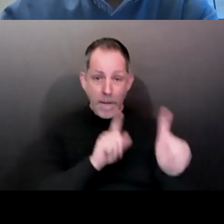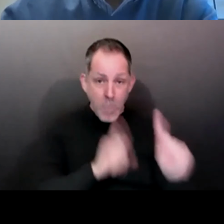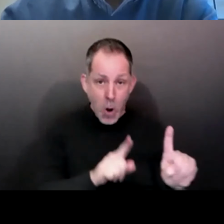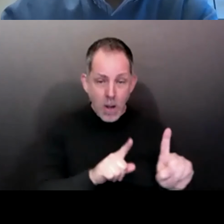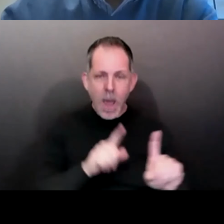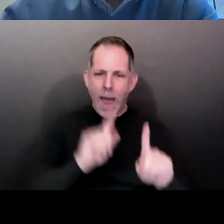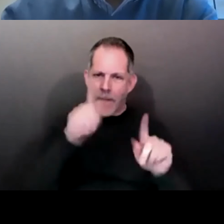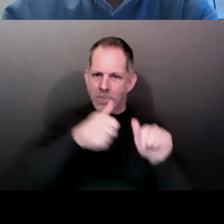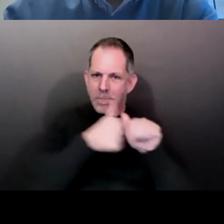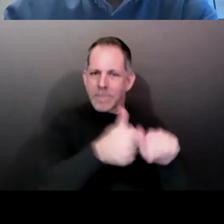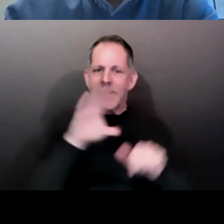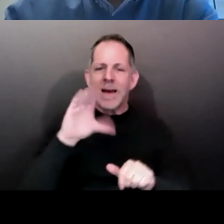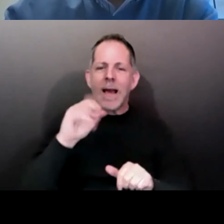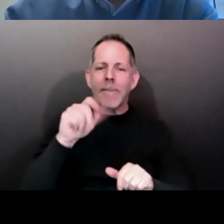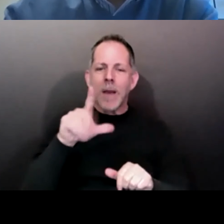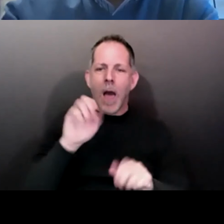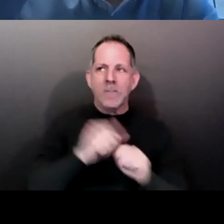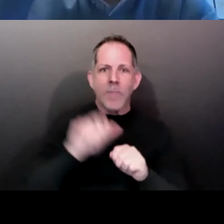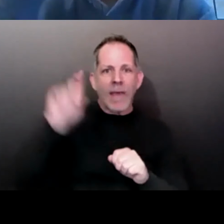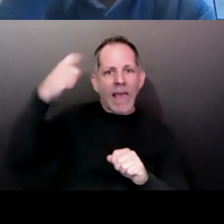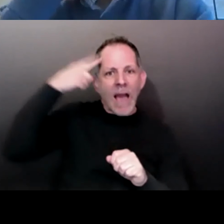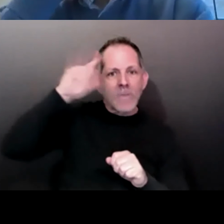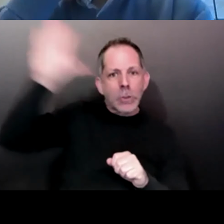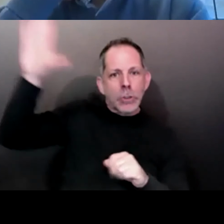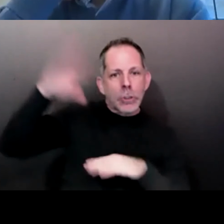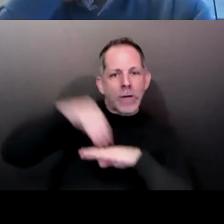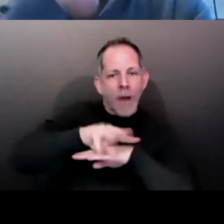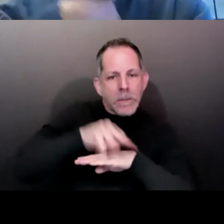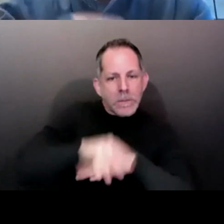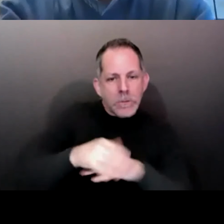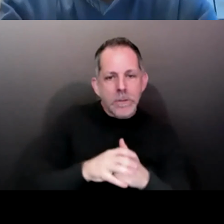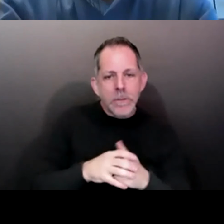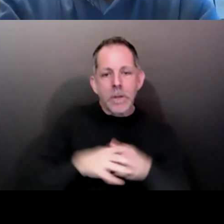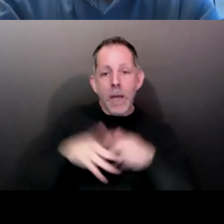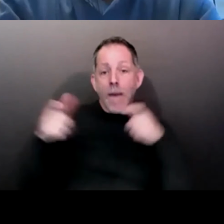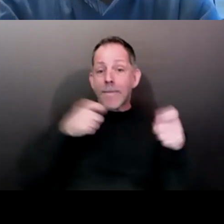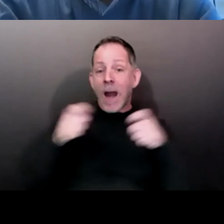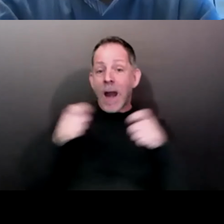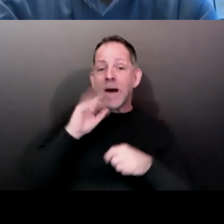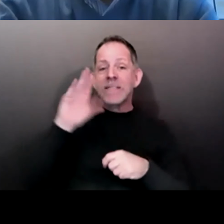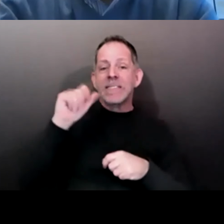guidance that is managed by Department of Health through their reporting system.